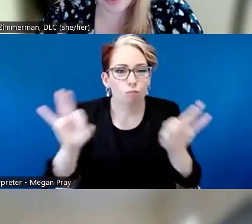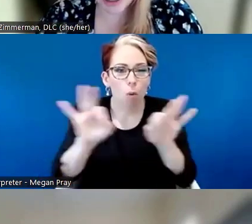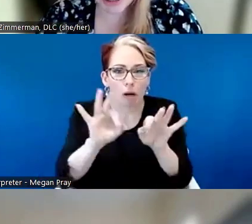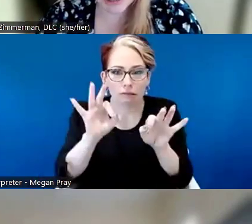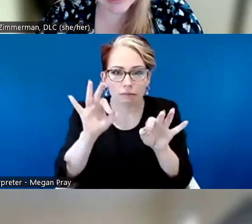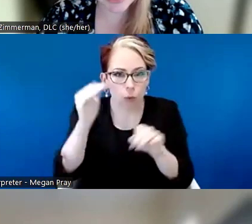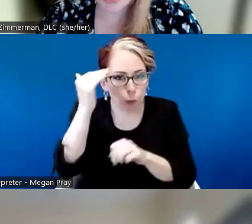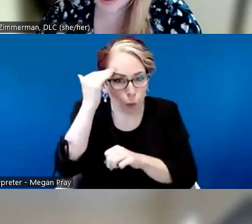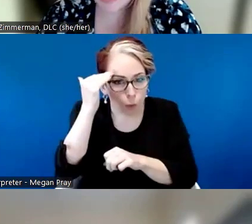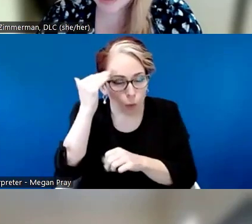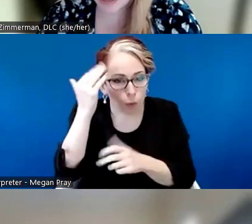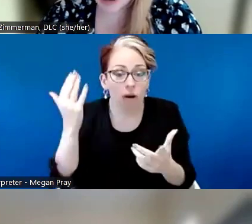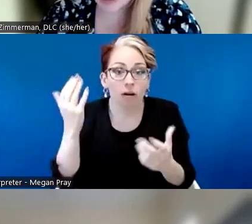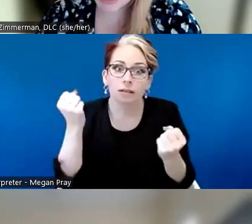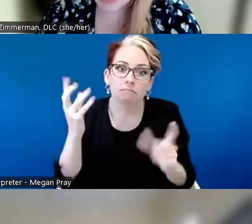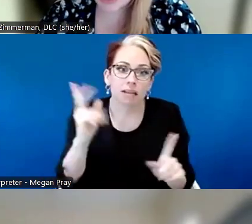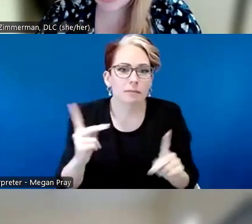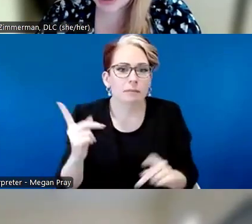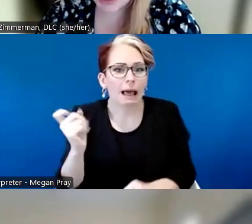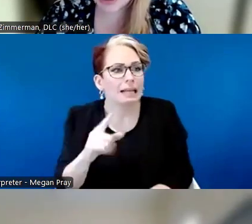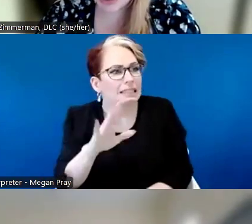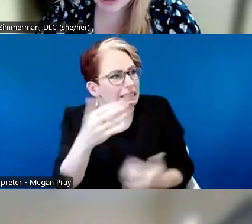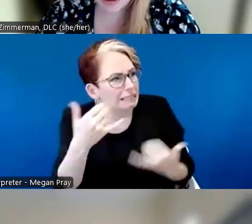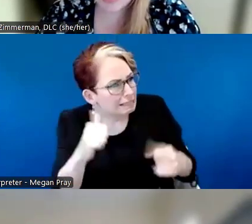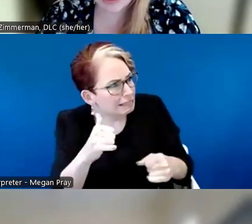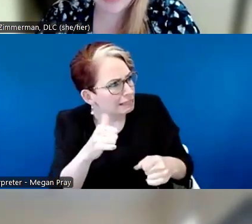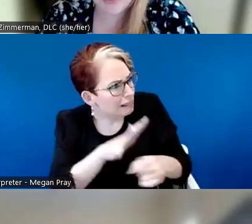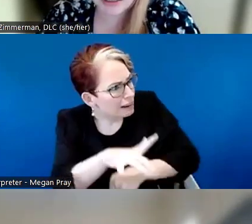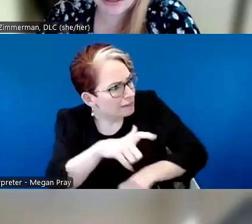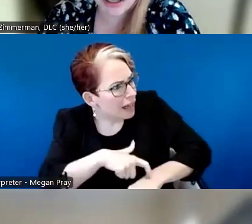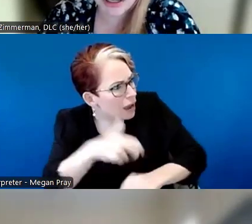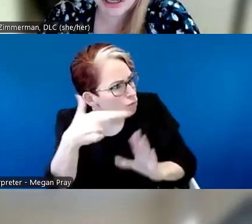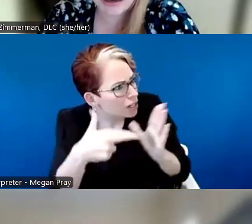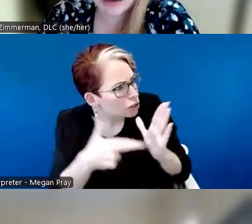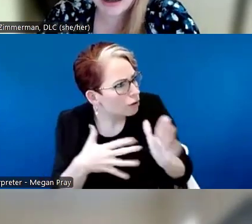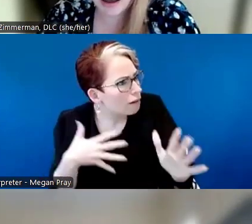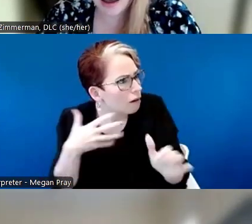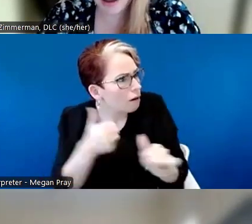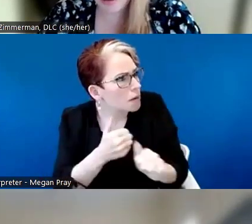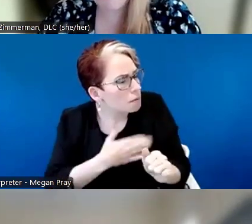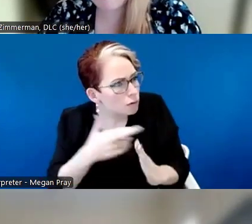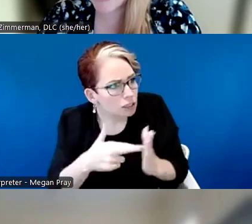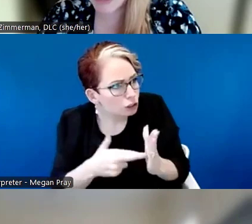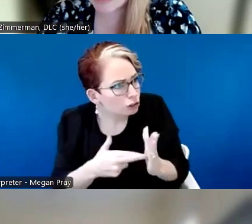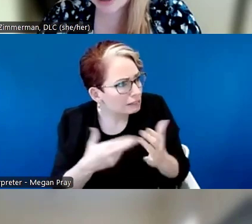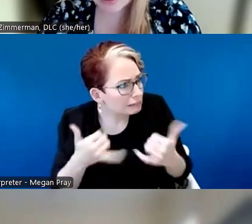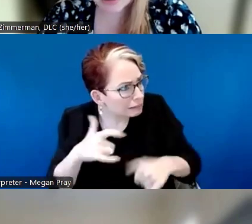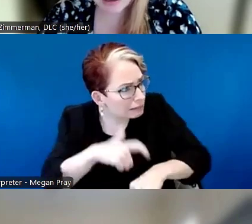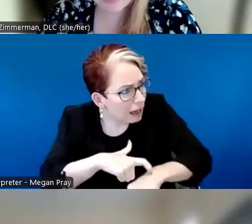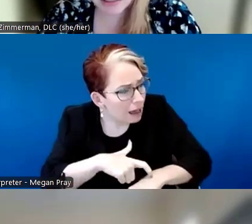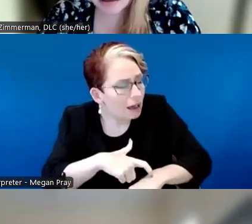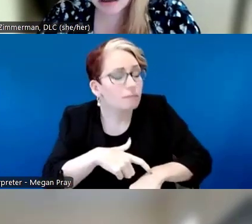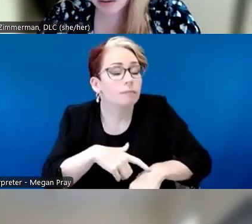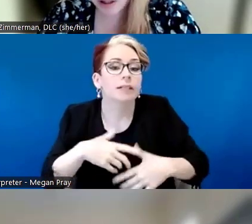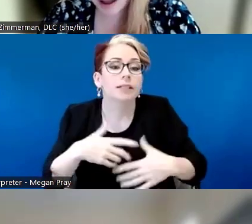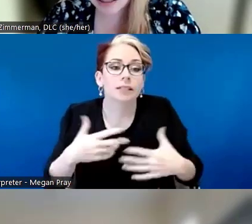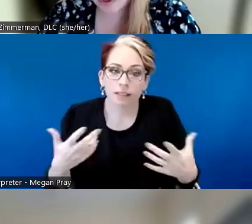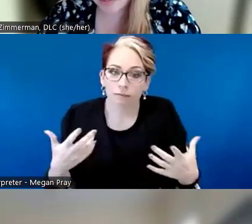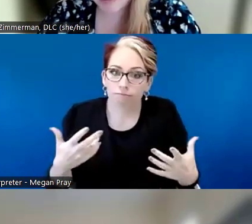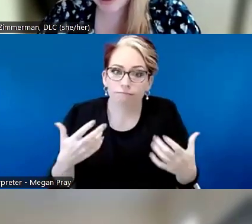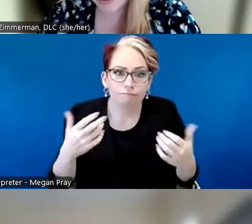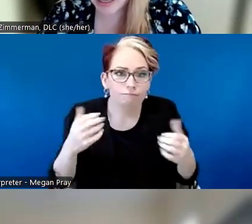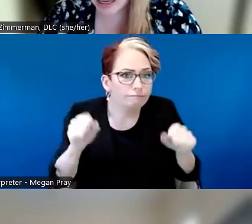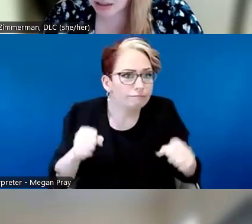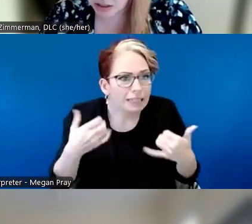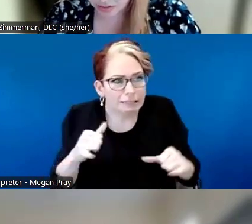lot of questions like, do I have time still to register, to update my registration? Is there still time to apply to vote